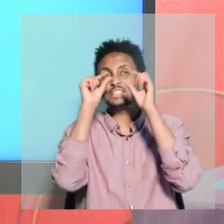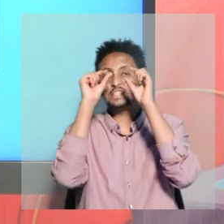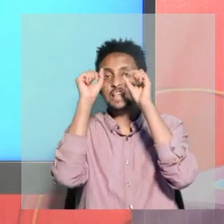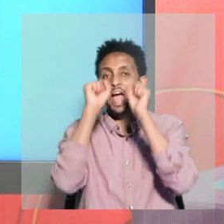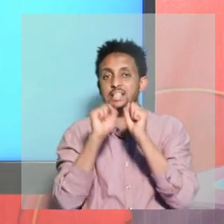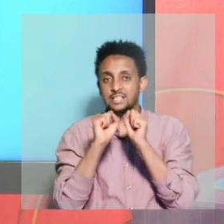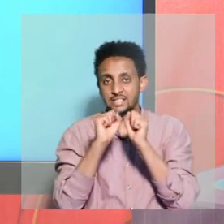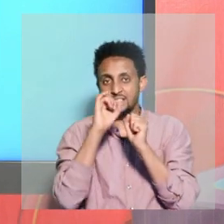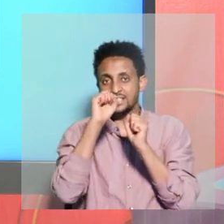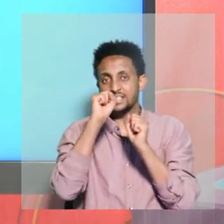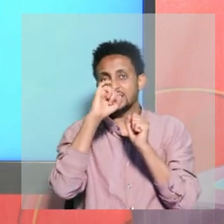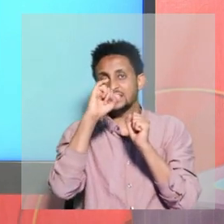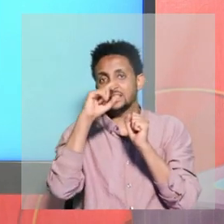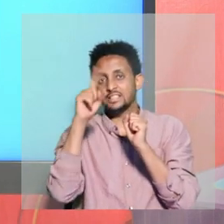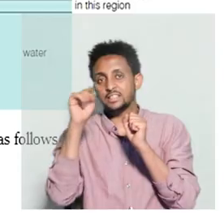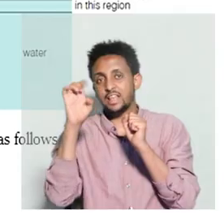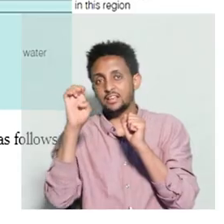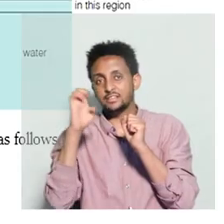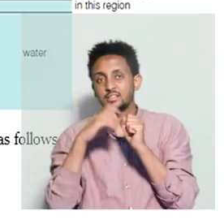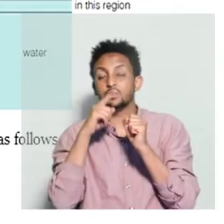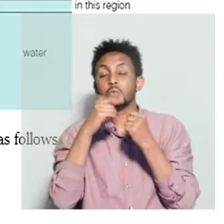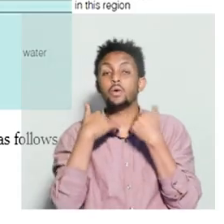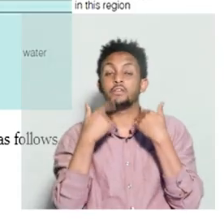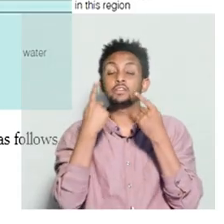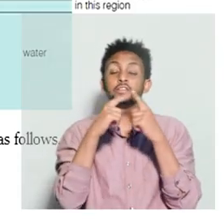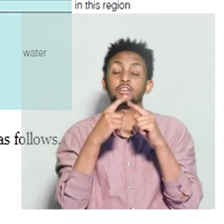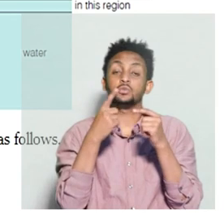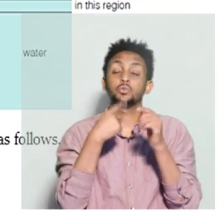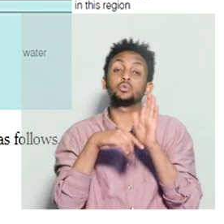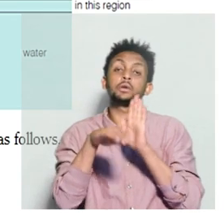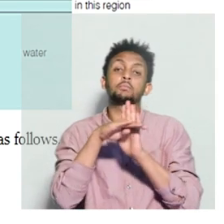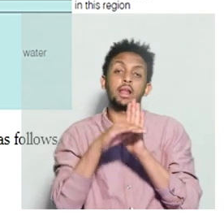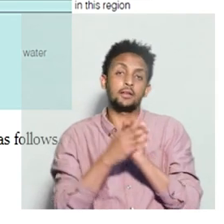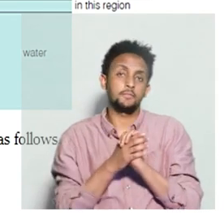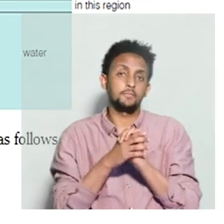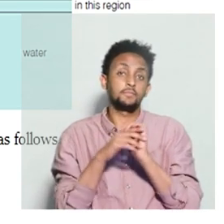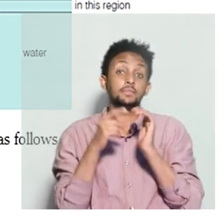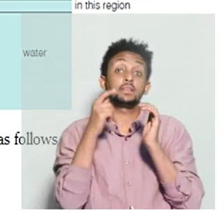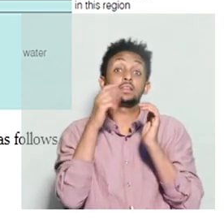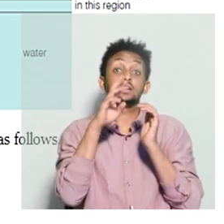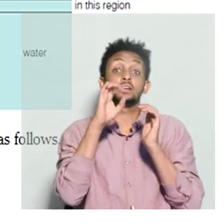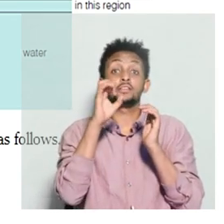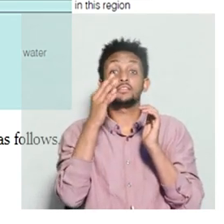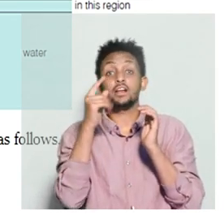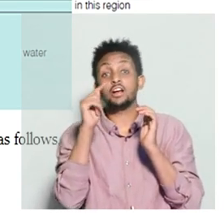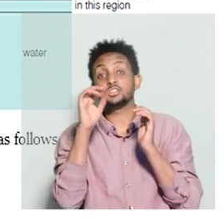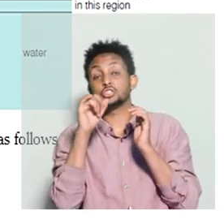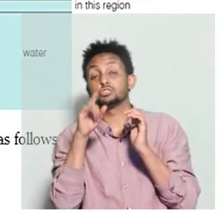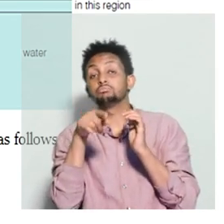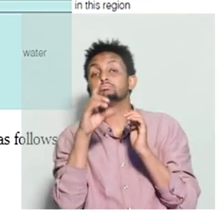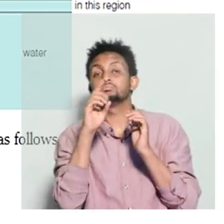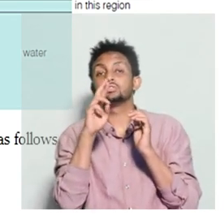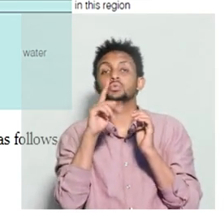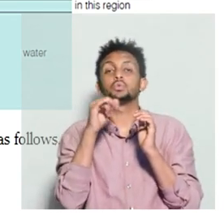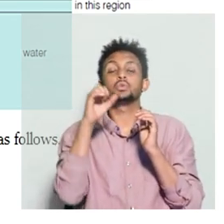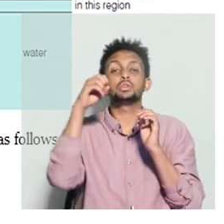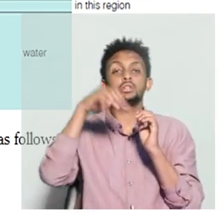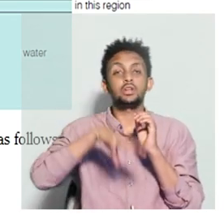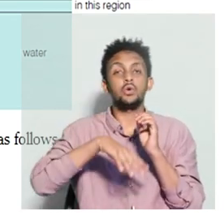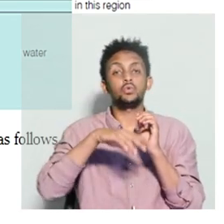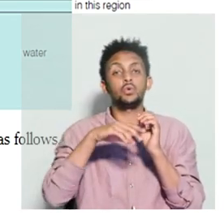the corpuscles. This is how he reflects, or this is how he replies. And refraction is due to the